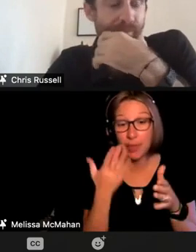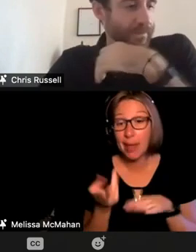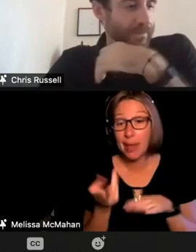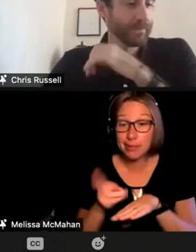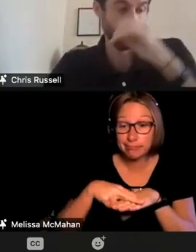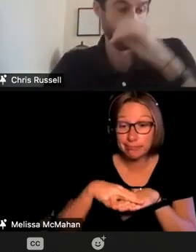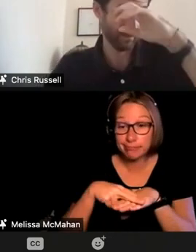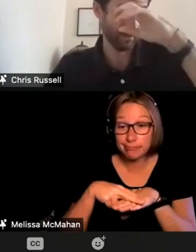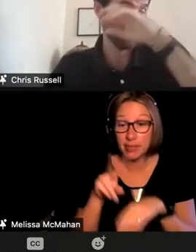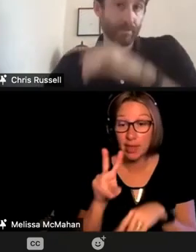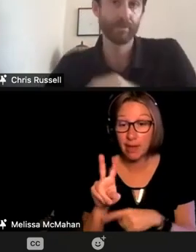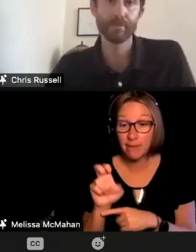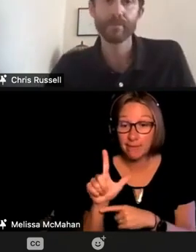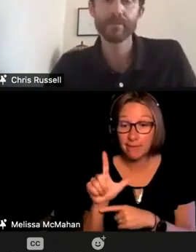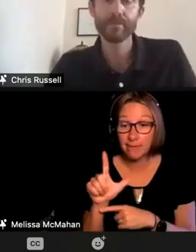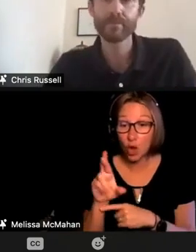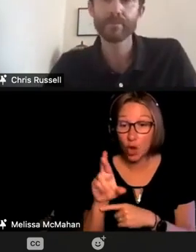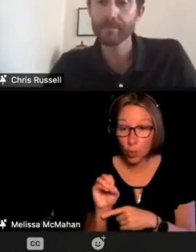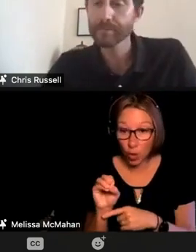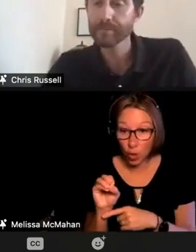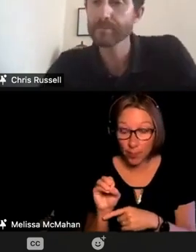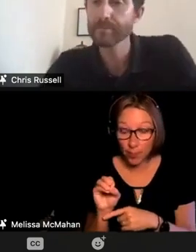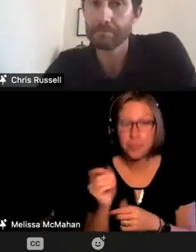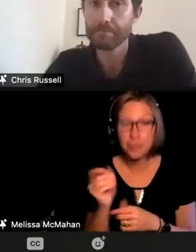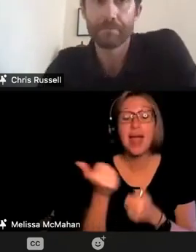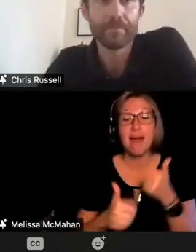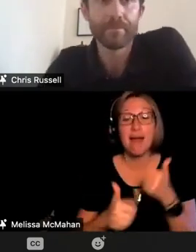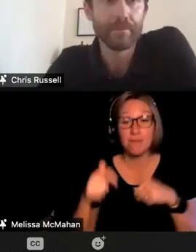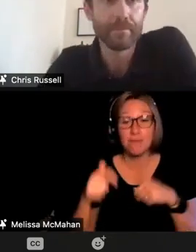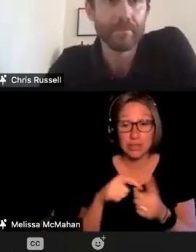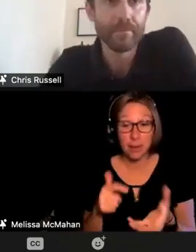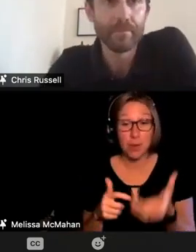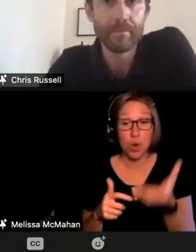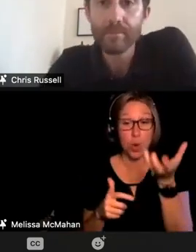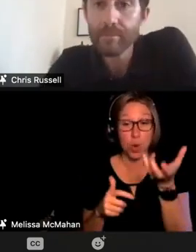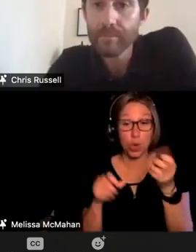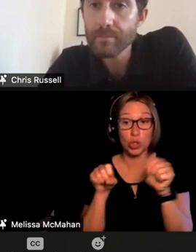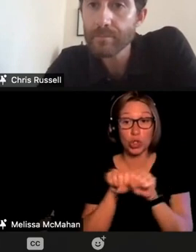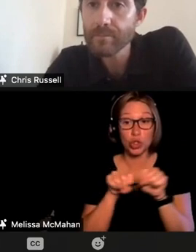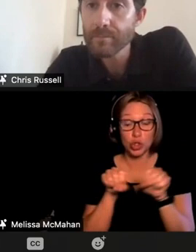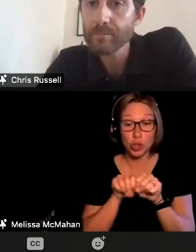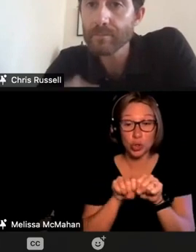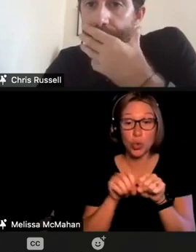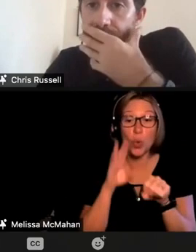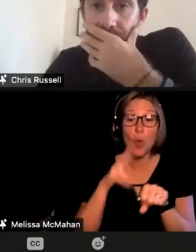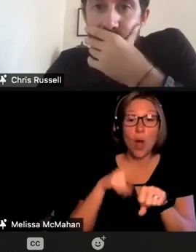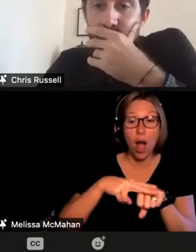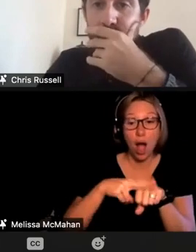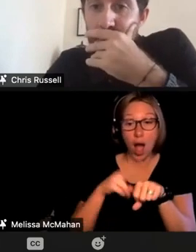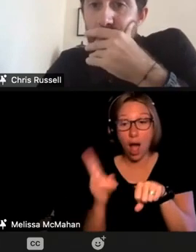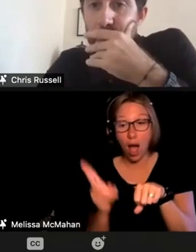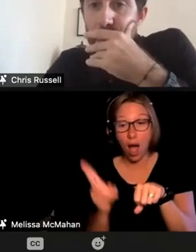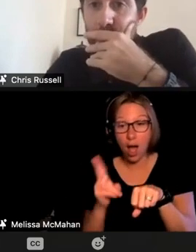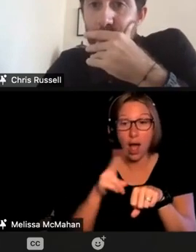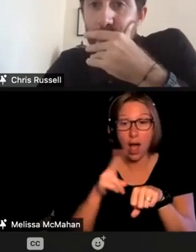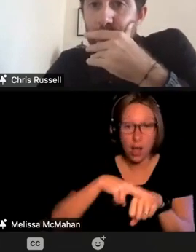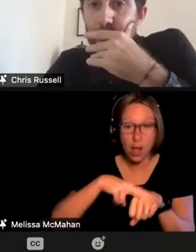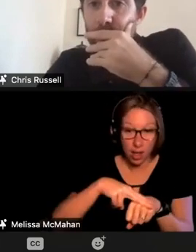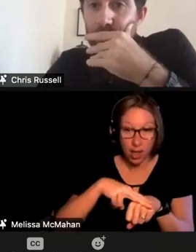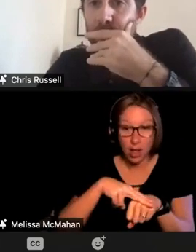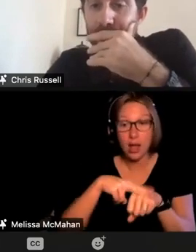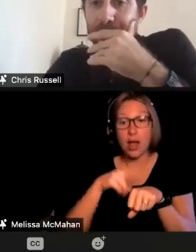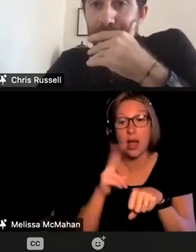see here, every time we take the shoe and say, oh, yep, it's time we're going to go for a walk, we take the Velcro off, put it back on, take the Velcro